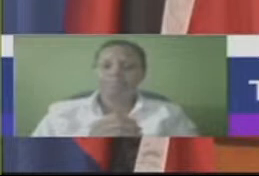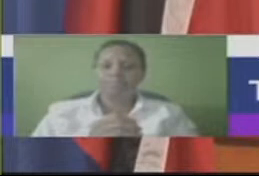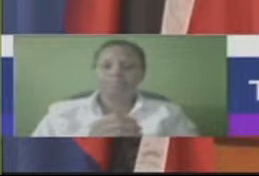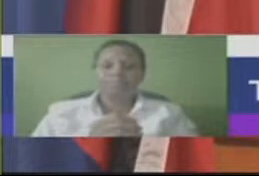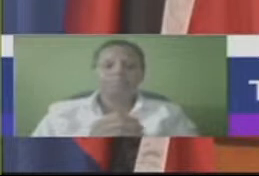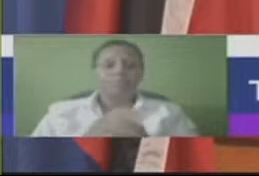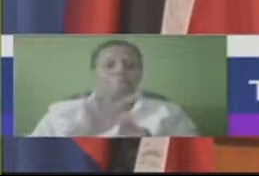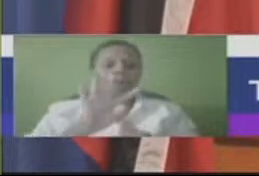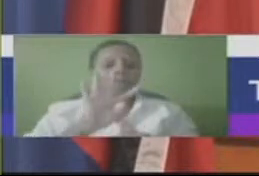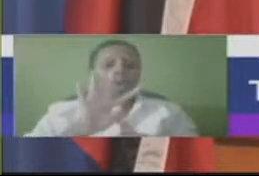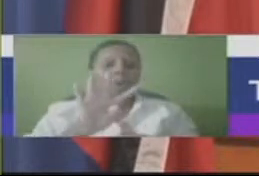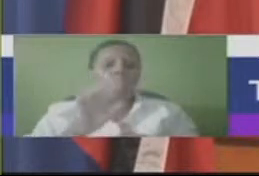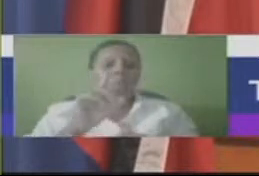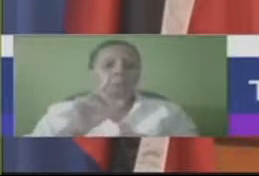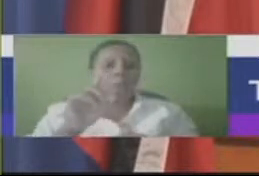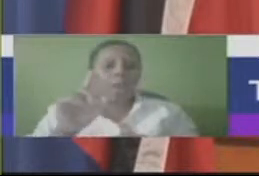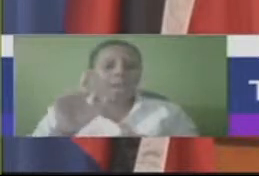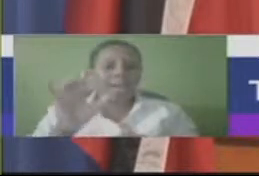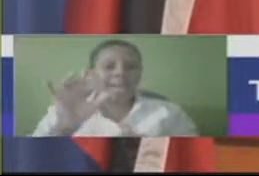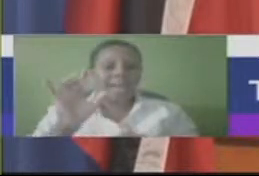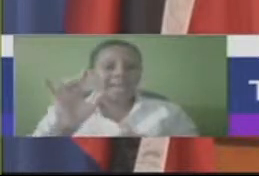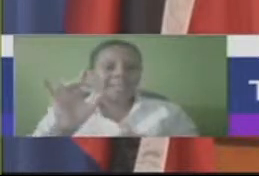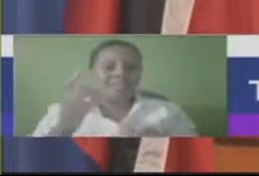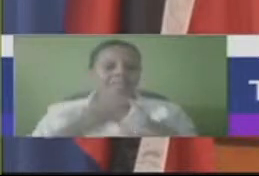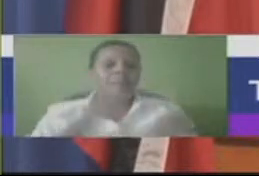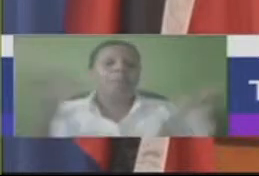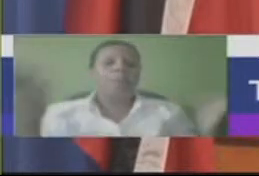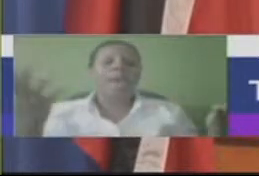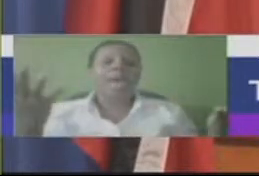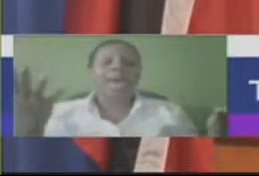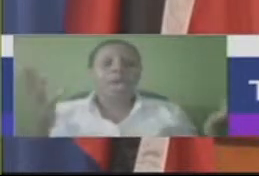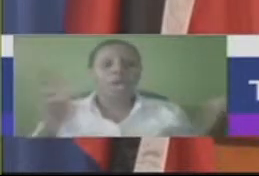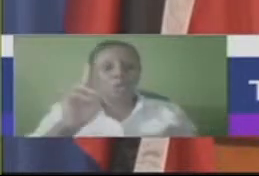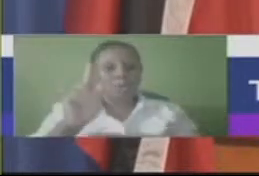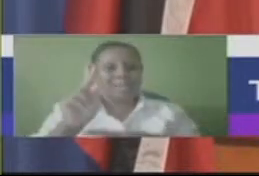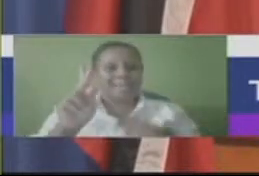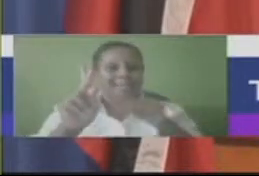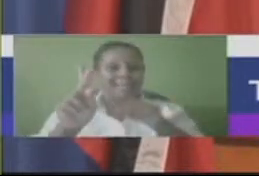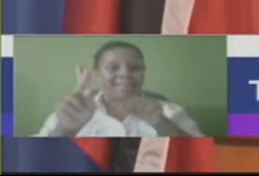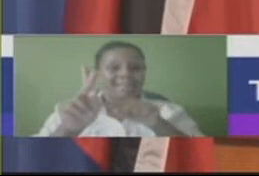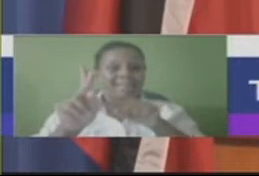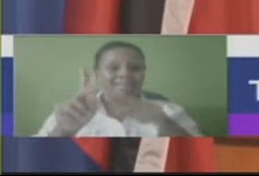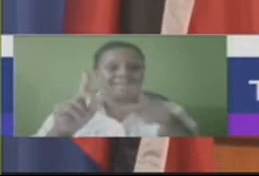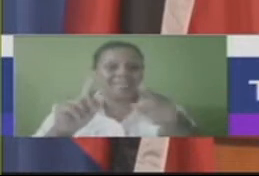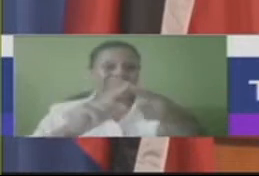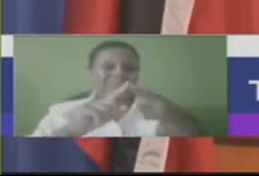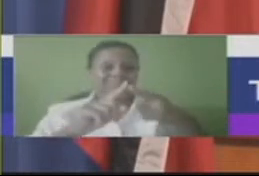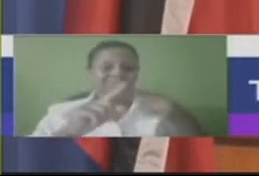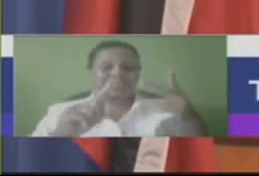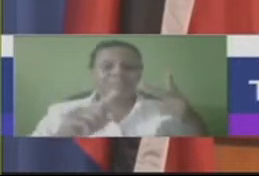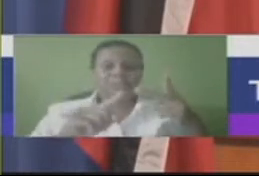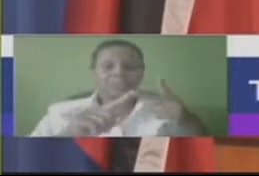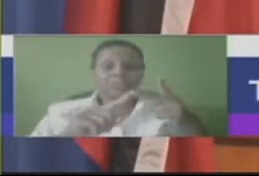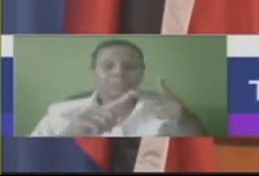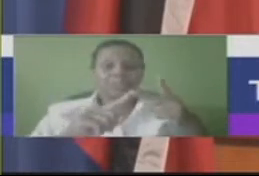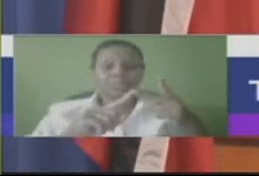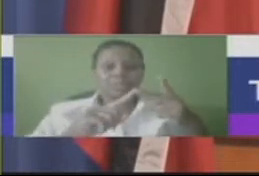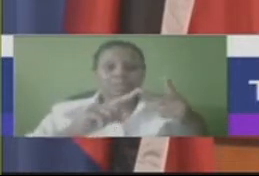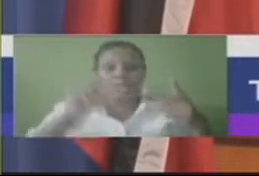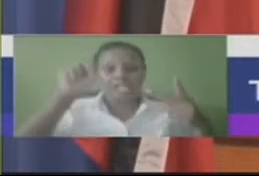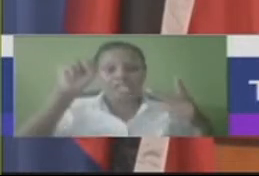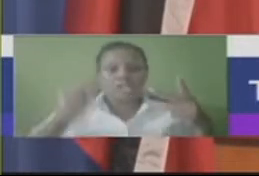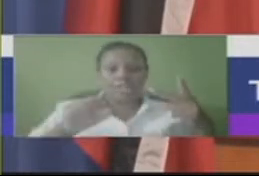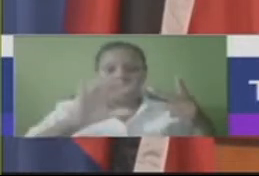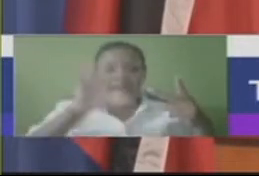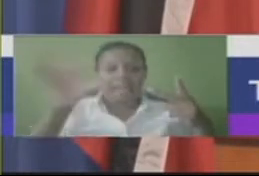UK variant. There's Beta, which is the South African variant. There's Gamma, which is known as P1, which is a Brazilian variant, and Delta, which